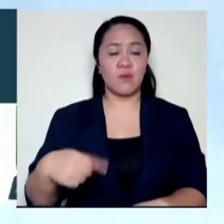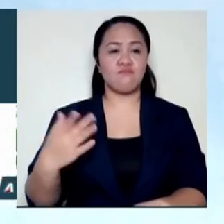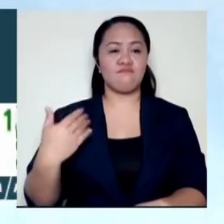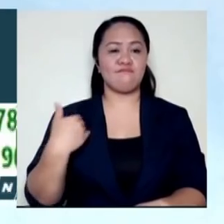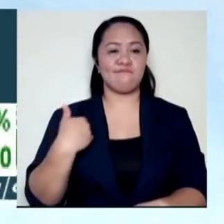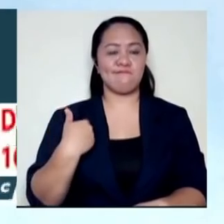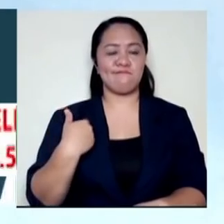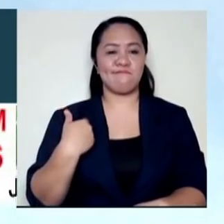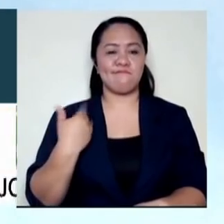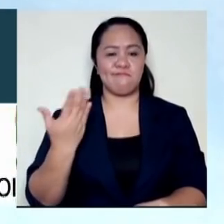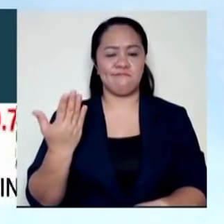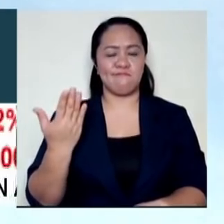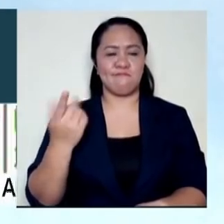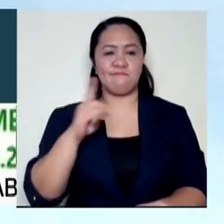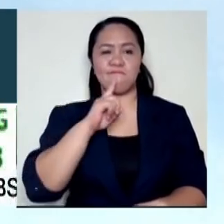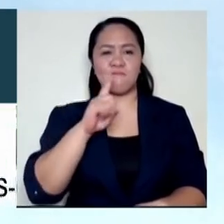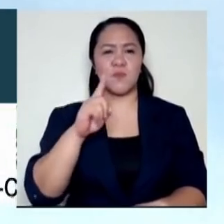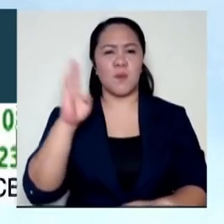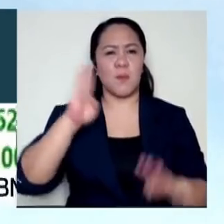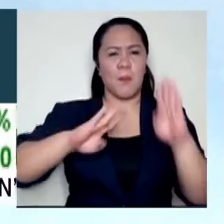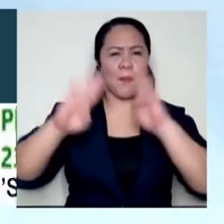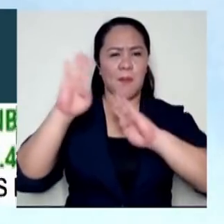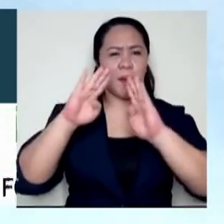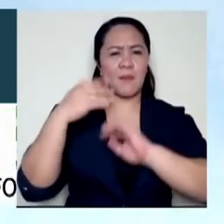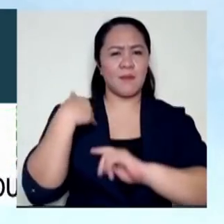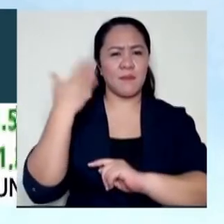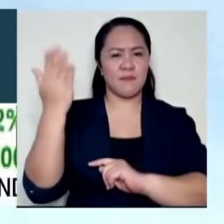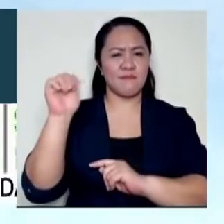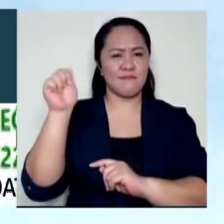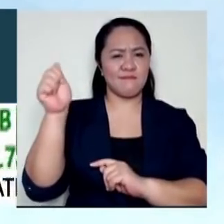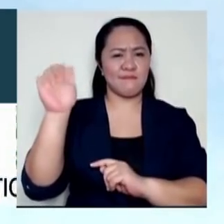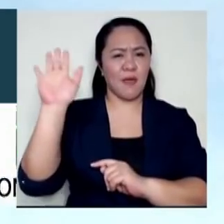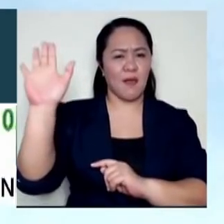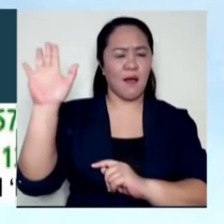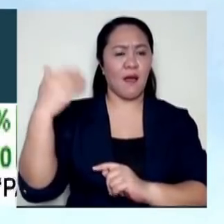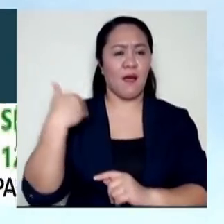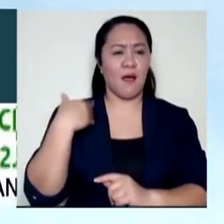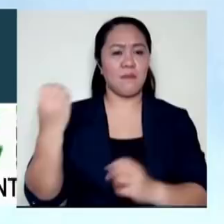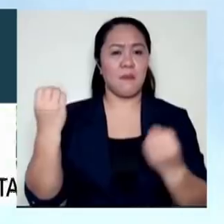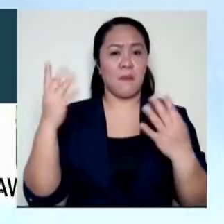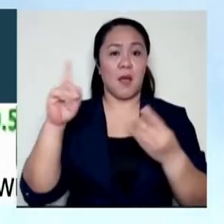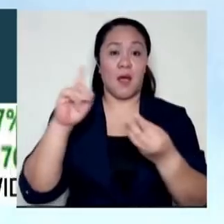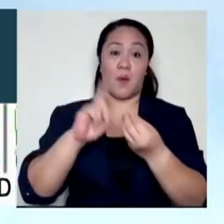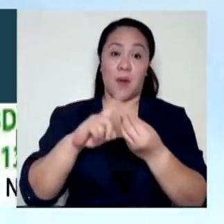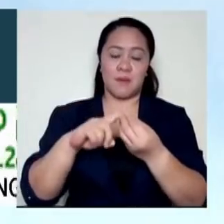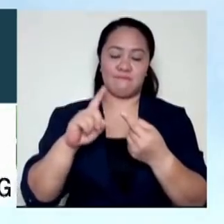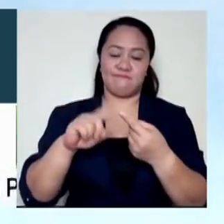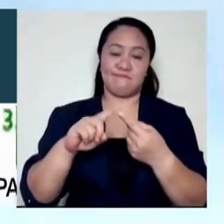has its own dilemmas, let us say, dealing with its economy,